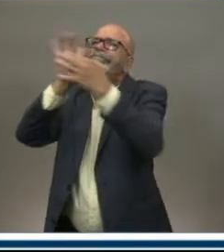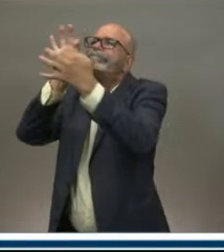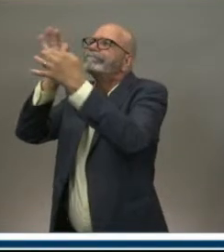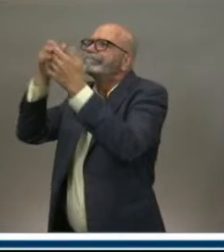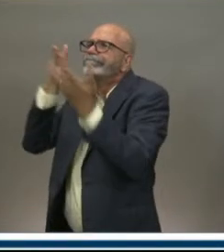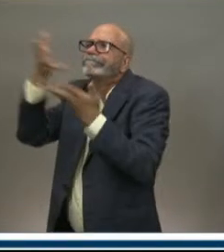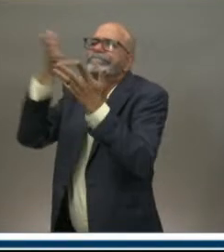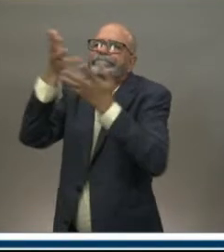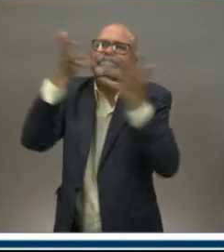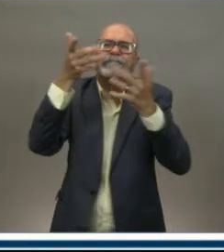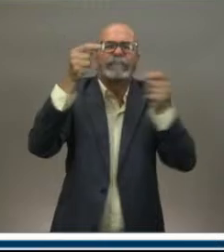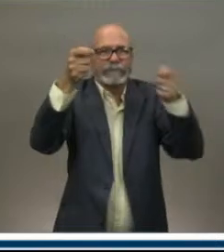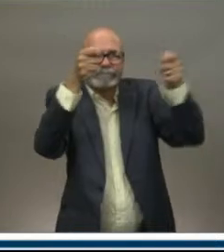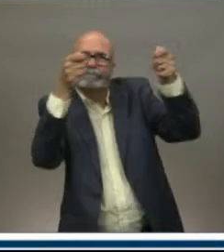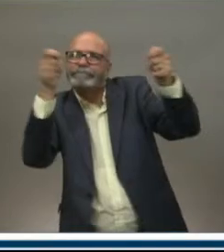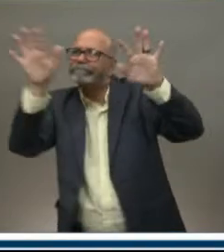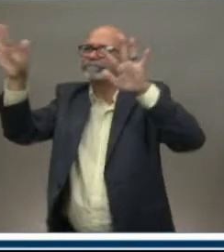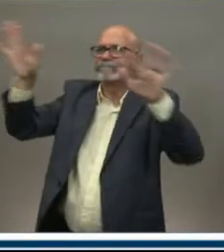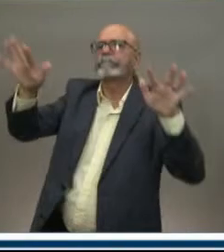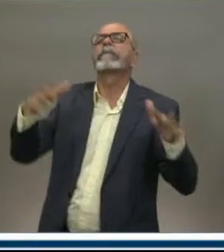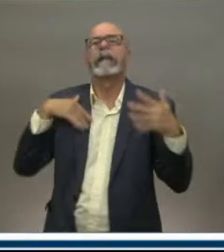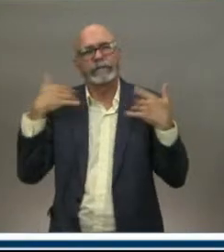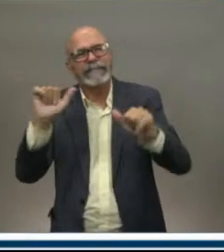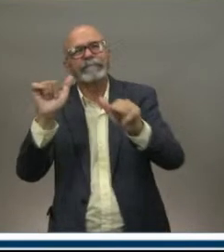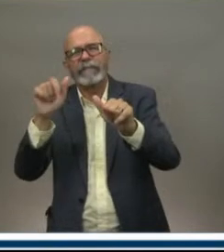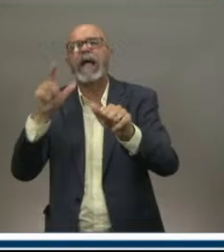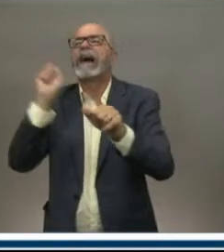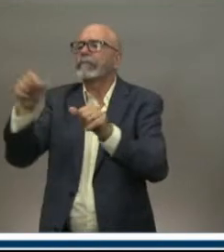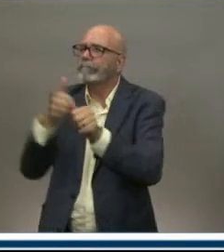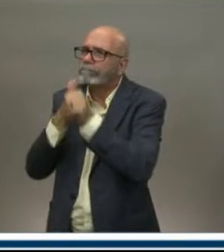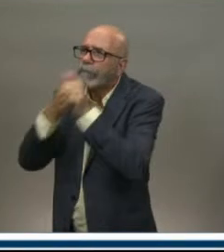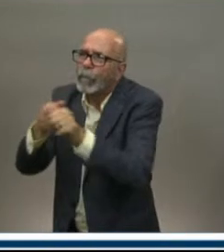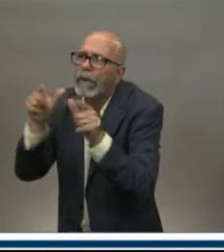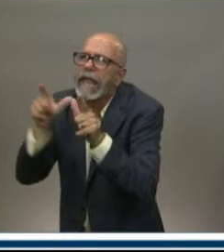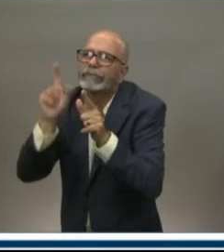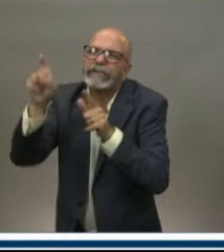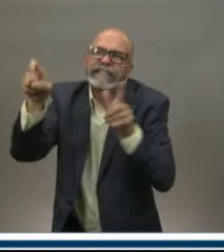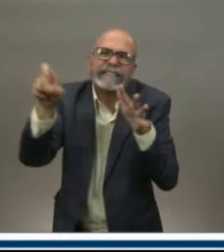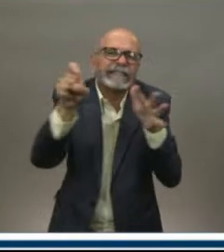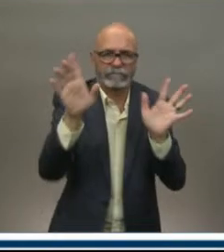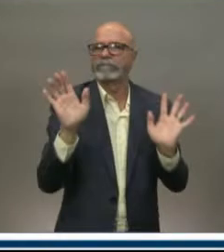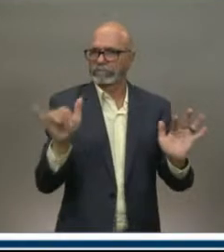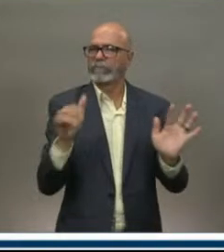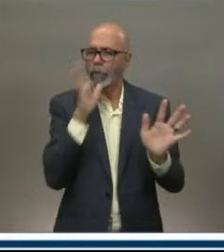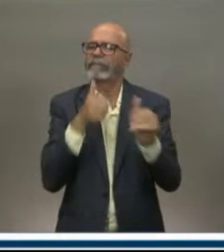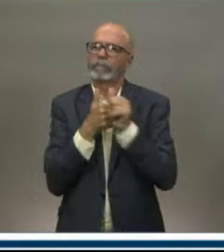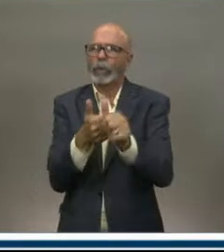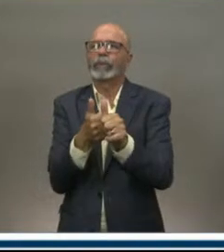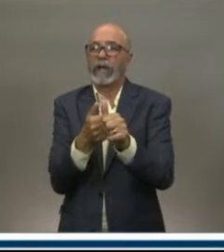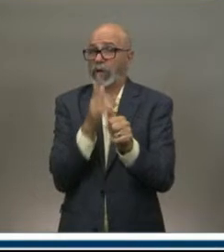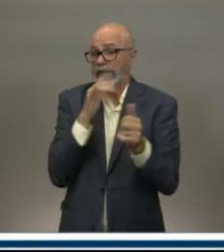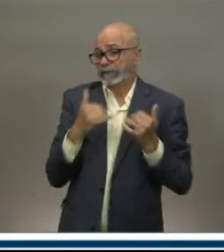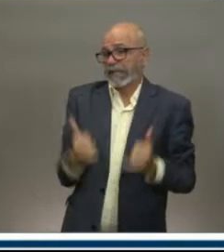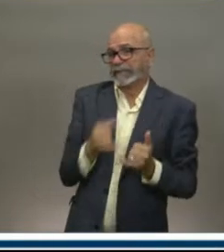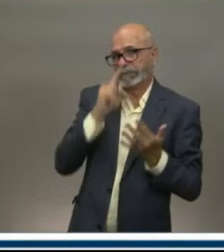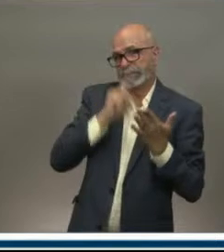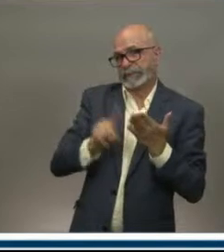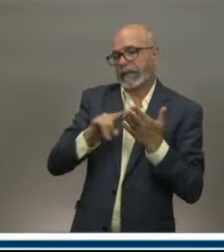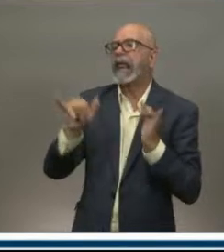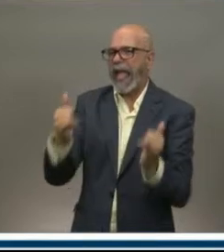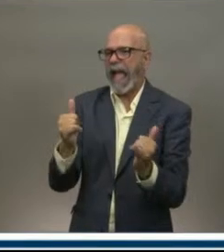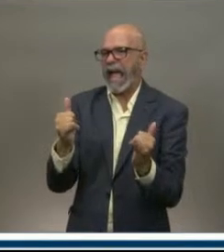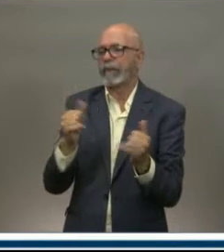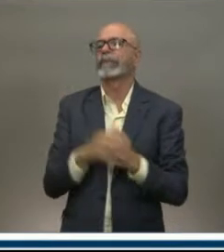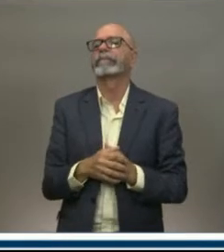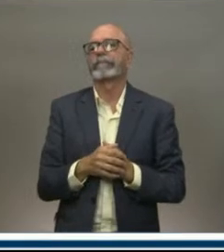the occupancy and the licenses accordingly. So that work will be beginning right away. Next, we'll go to Alicia Drouse